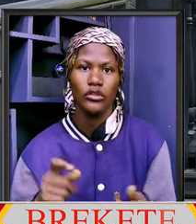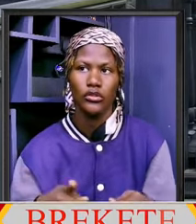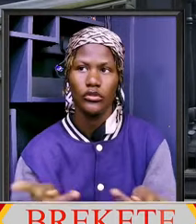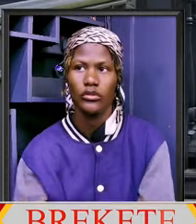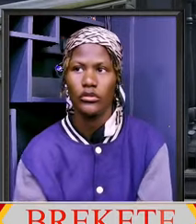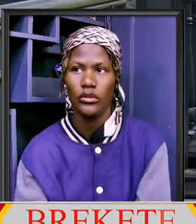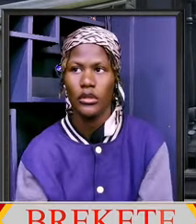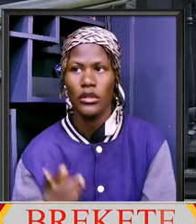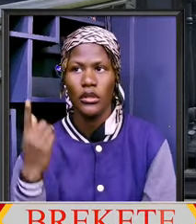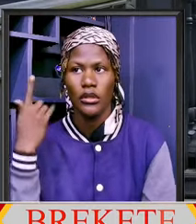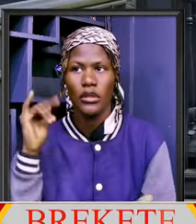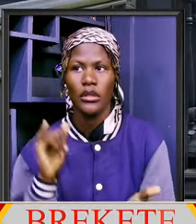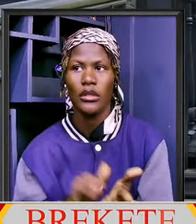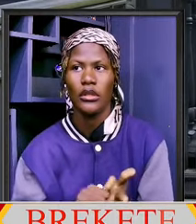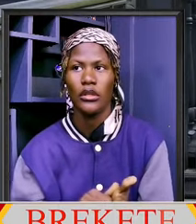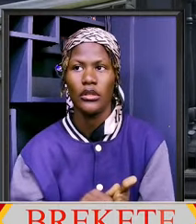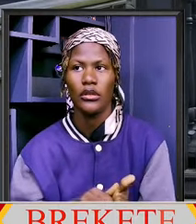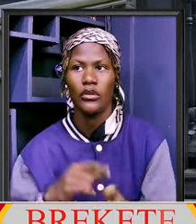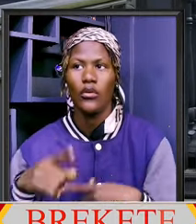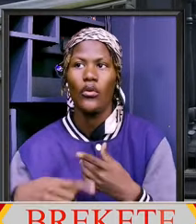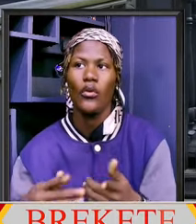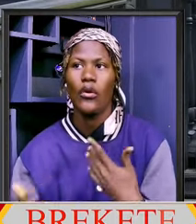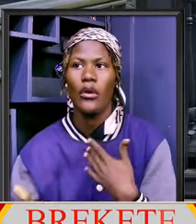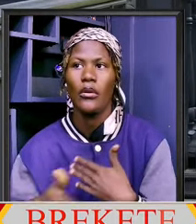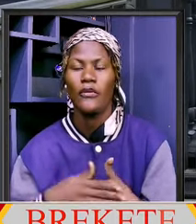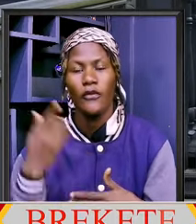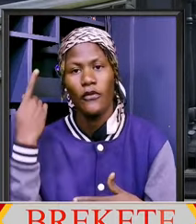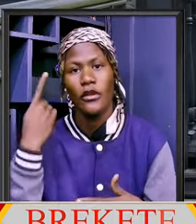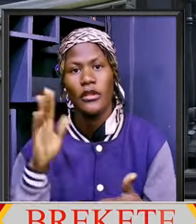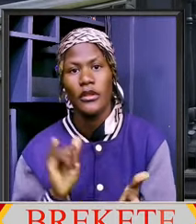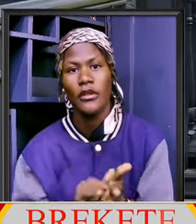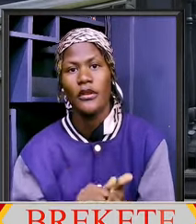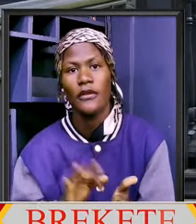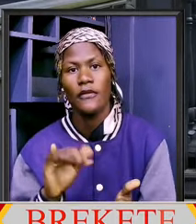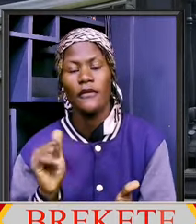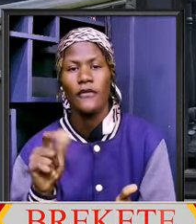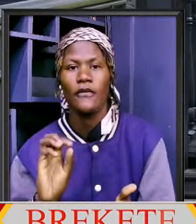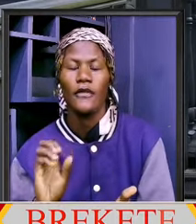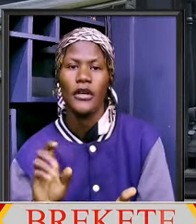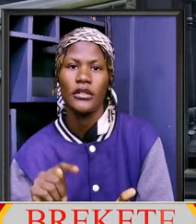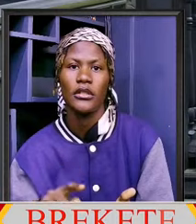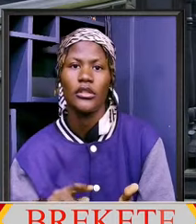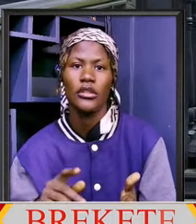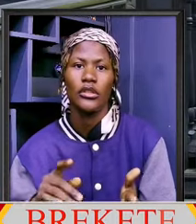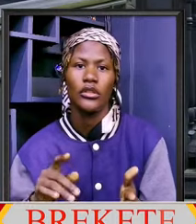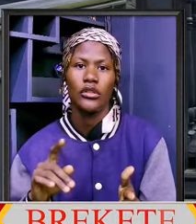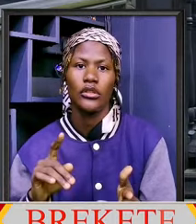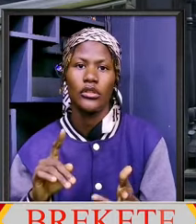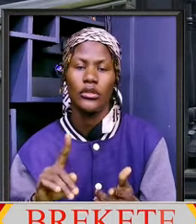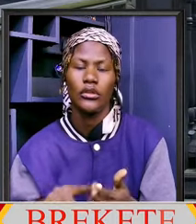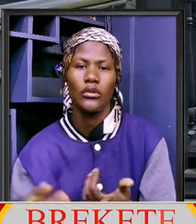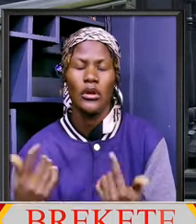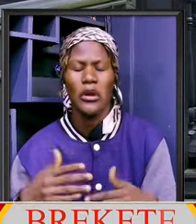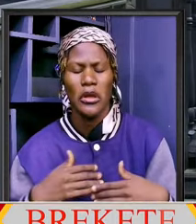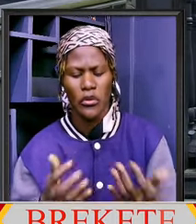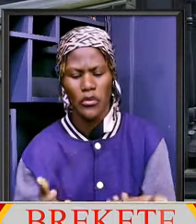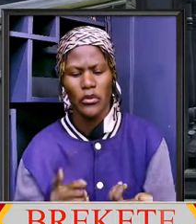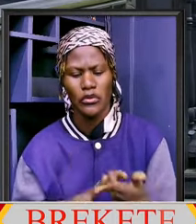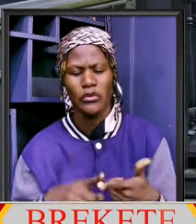would go back, not coming in. But the fact that they have given me the opportunity to come, I want to say thank you